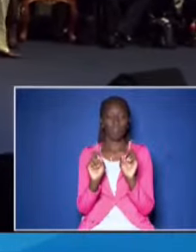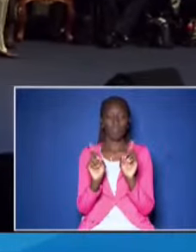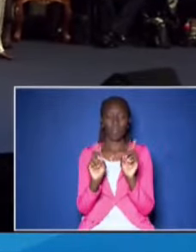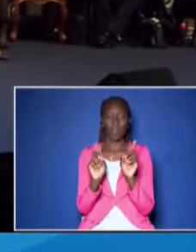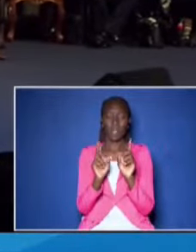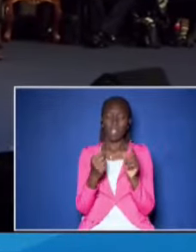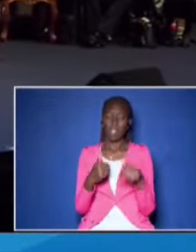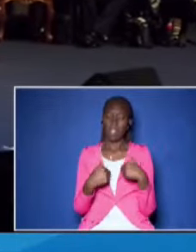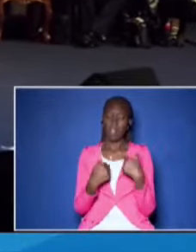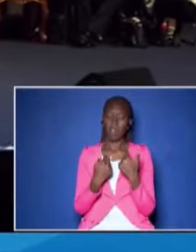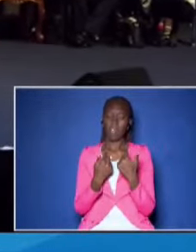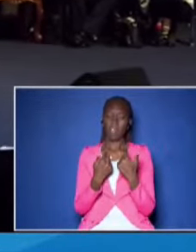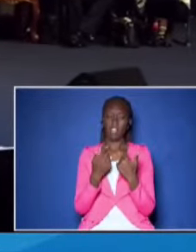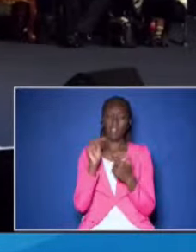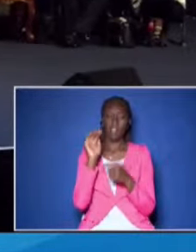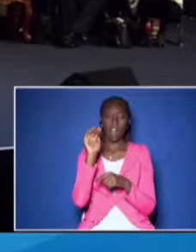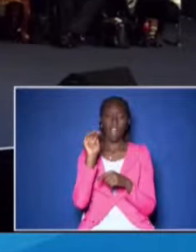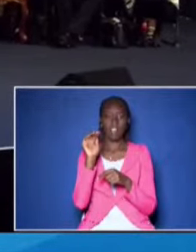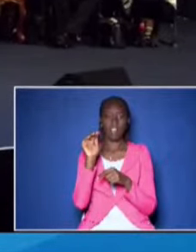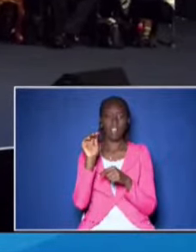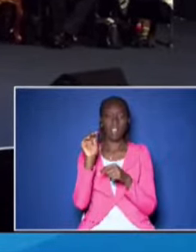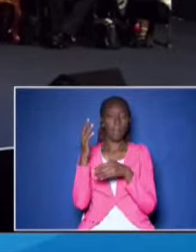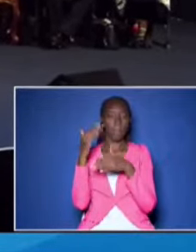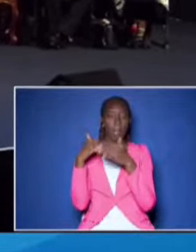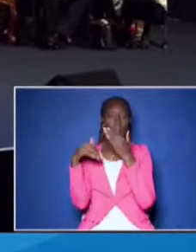I was asking my professor